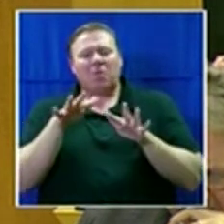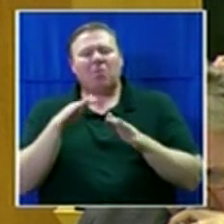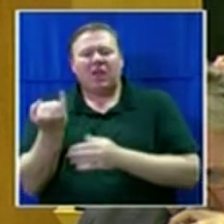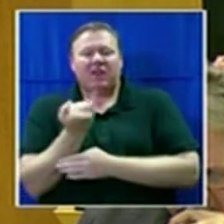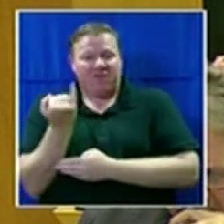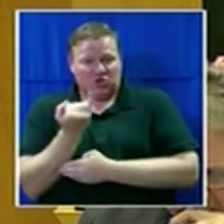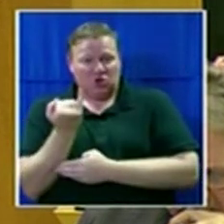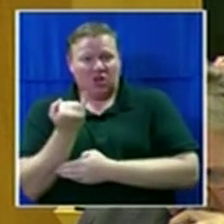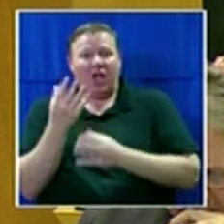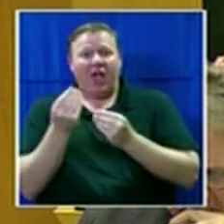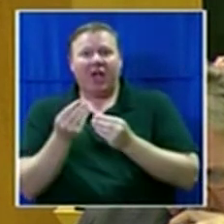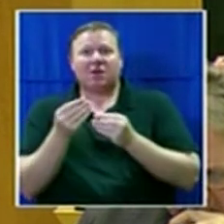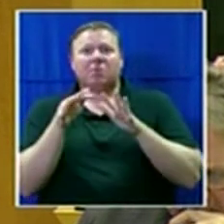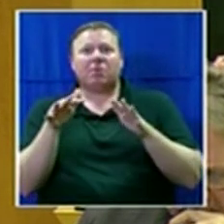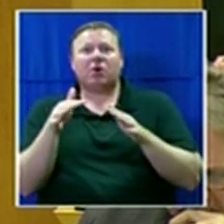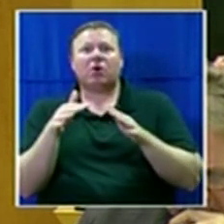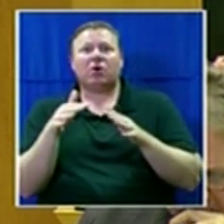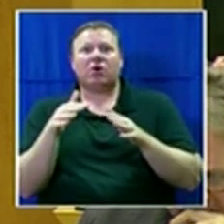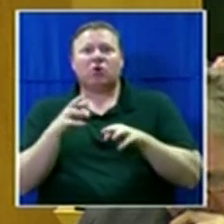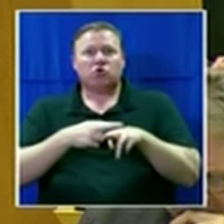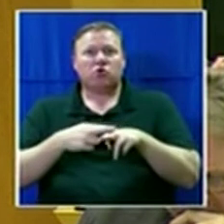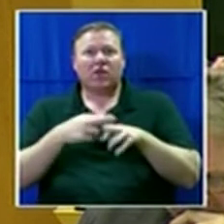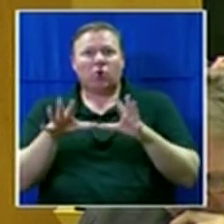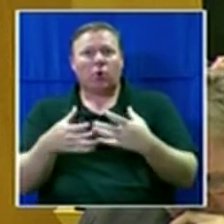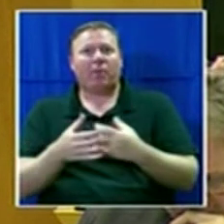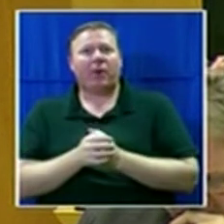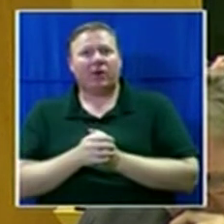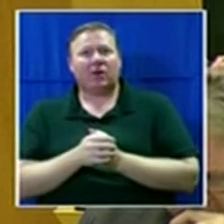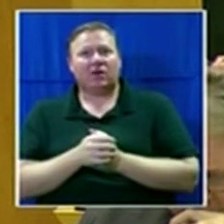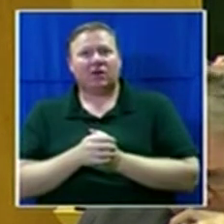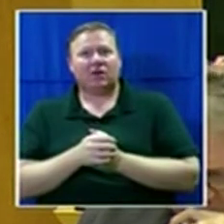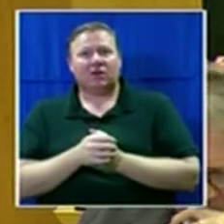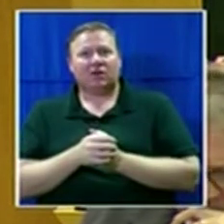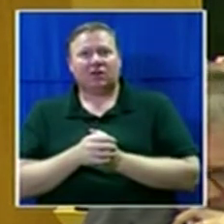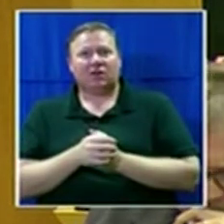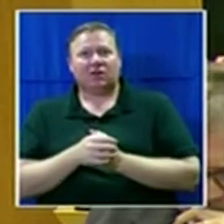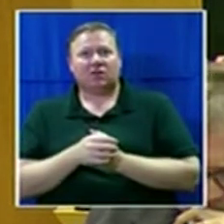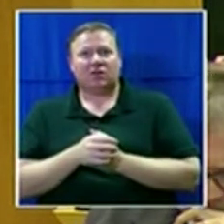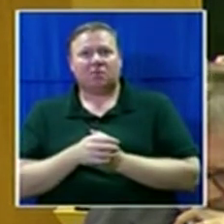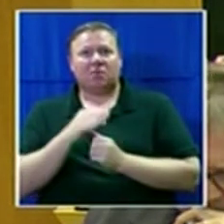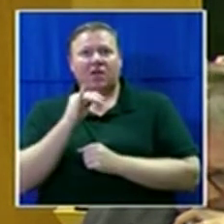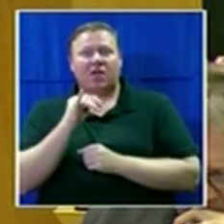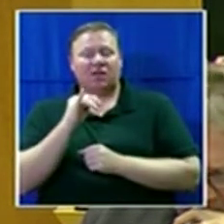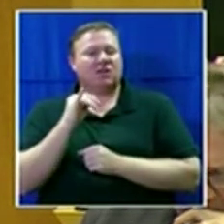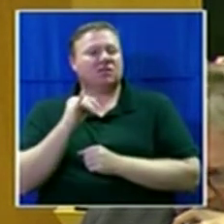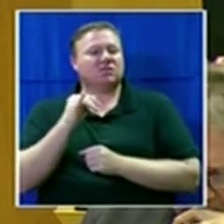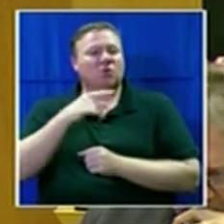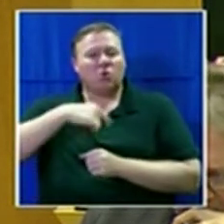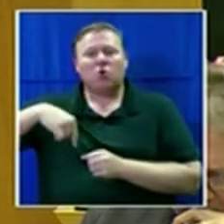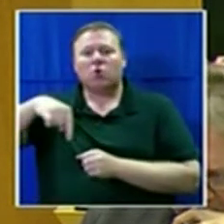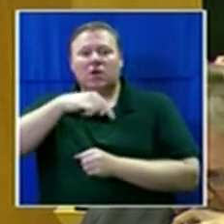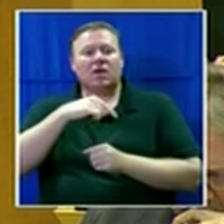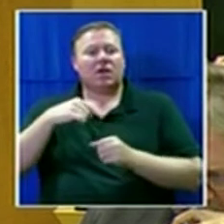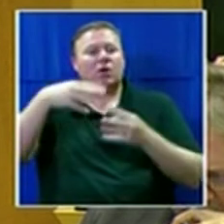capacity as well as people in race groupings. And I find it an abomination of everything that we as the